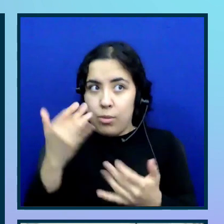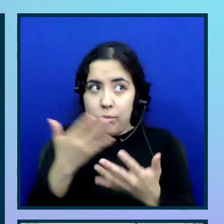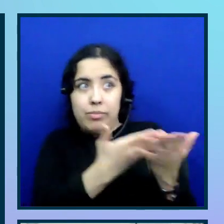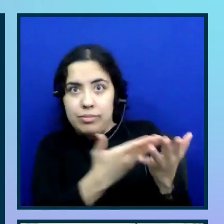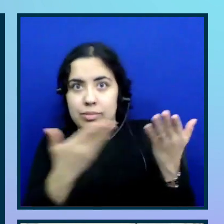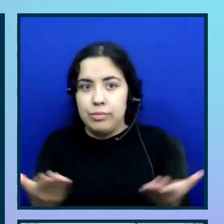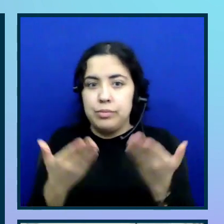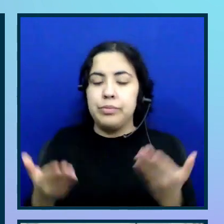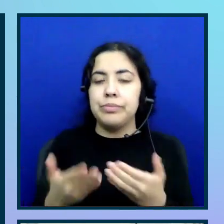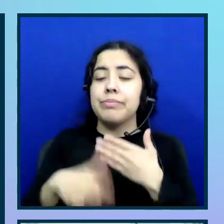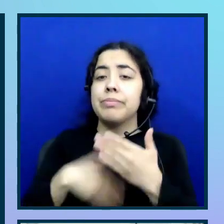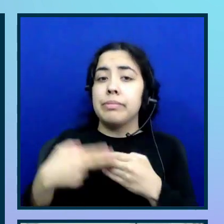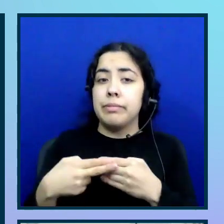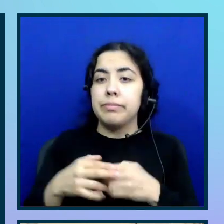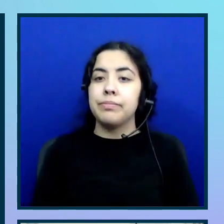slide.